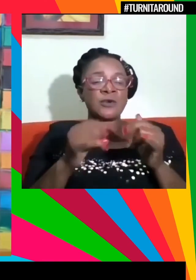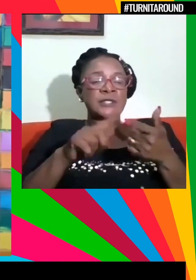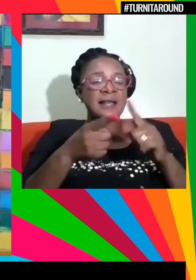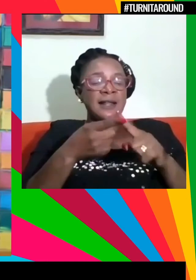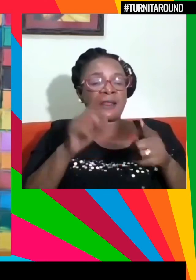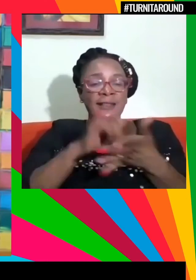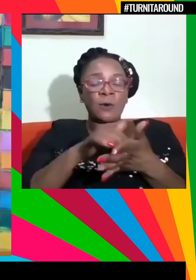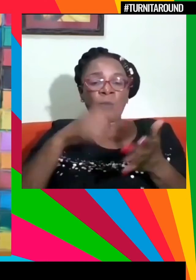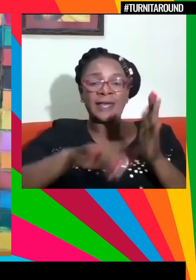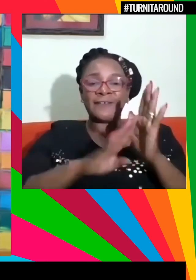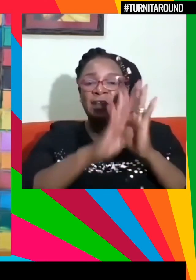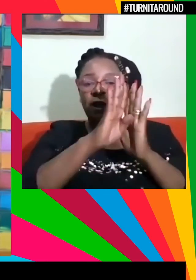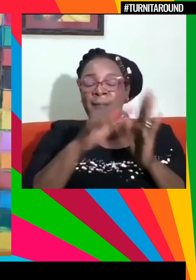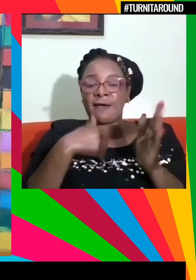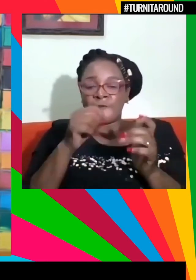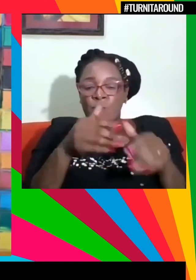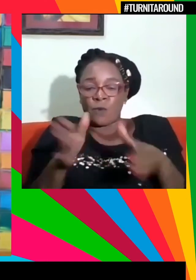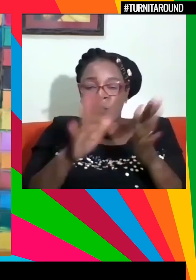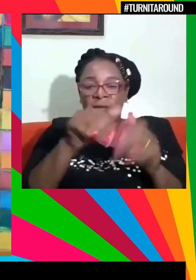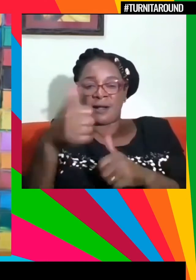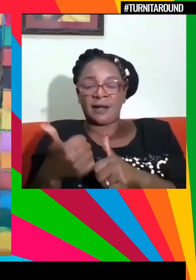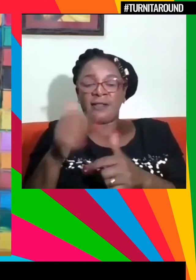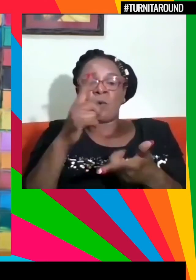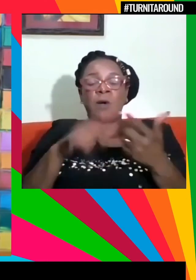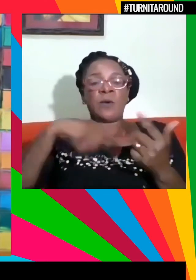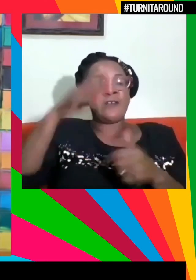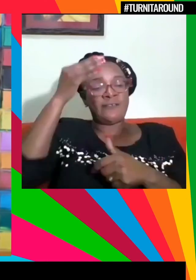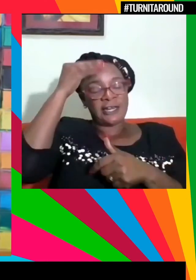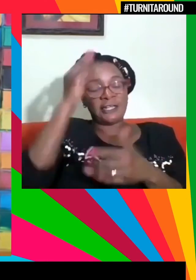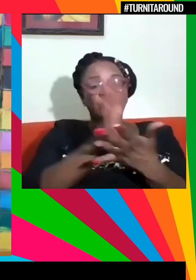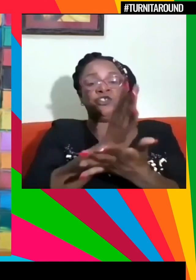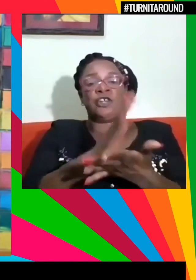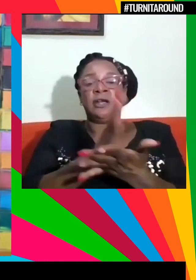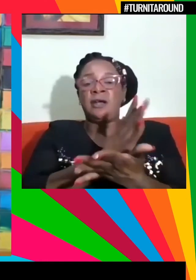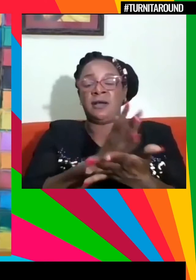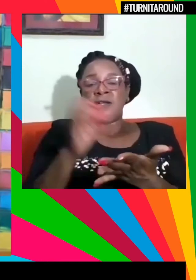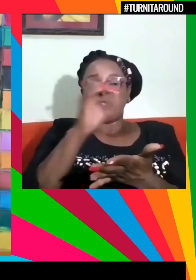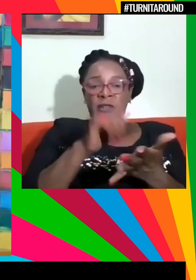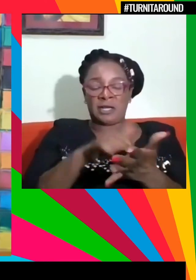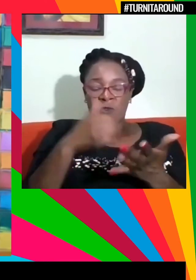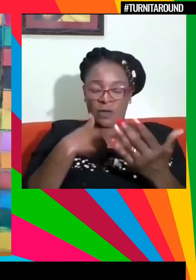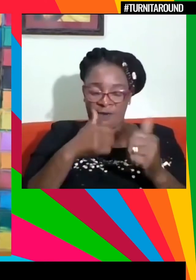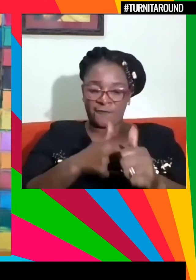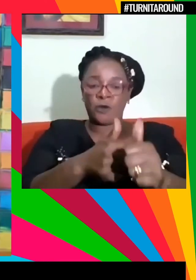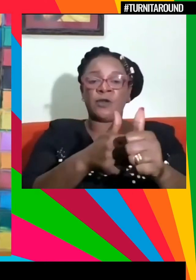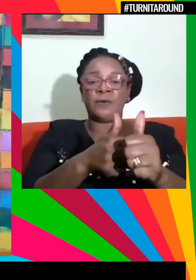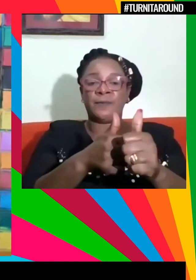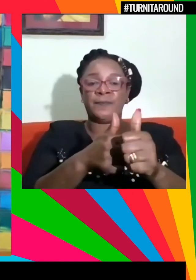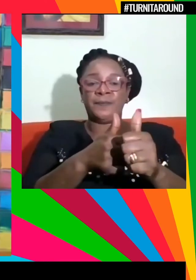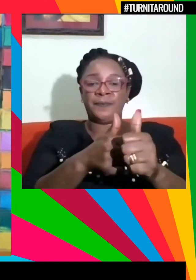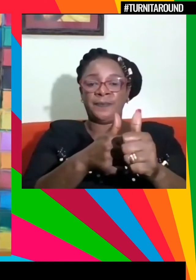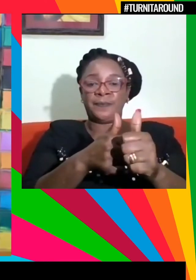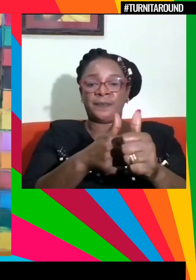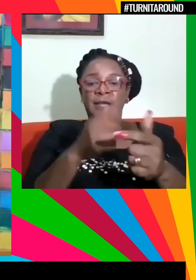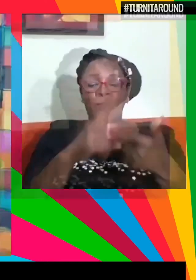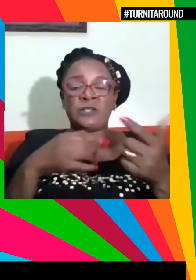UL, again, is another way to take what we've learned and to share it out so that others can follow and learn from what we've learned to